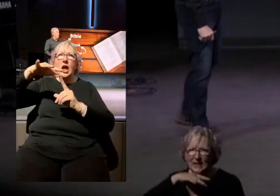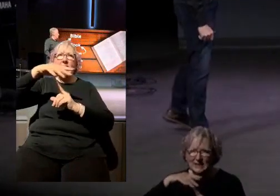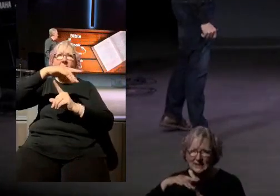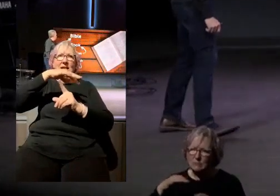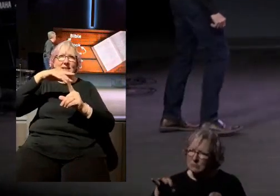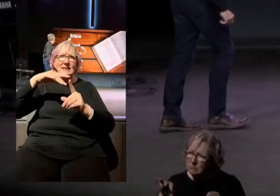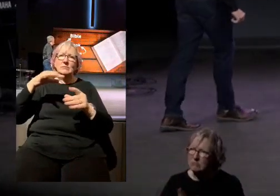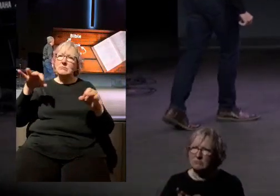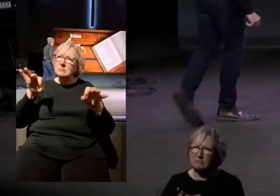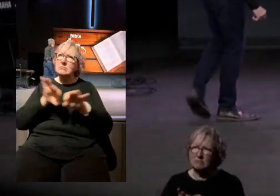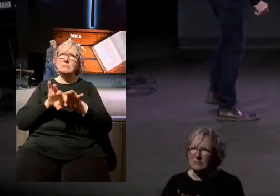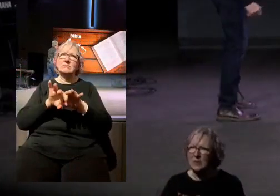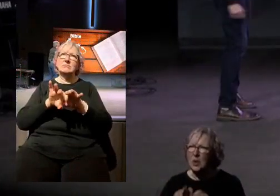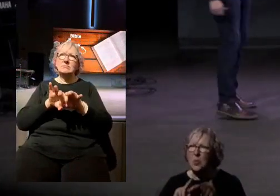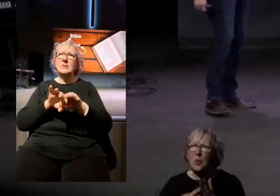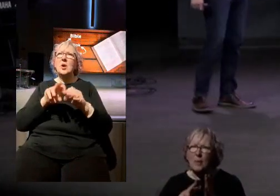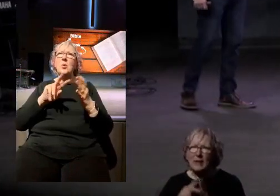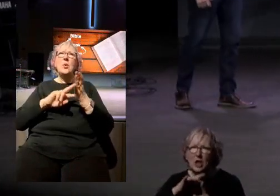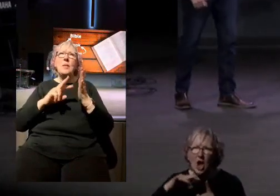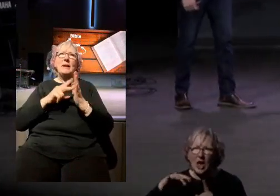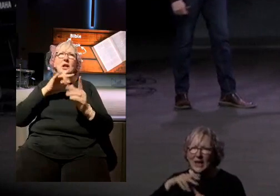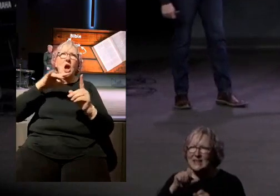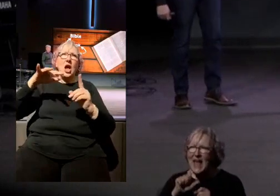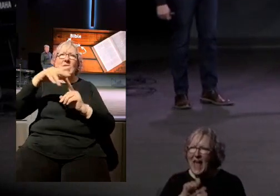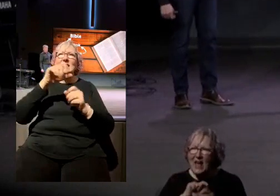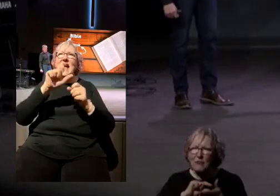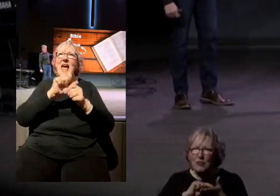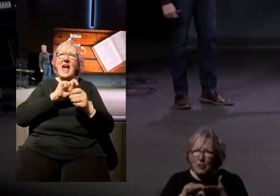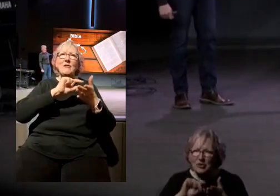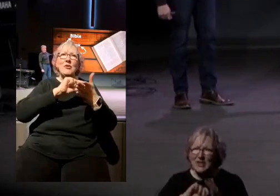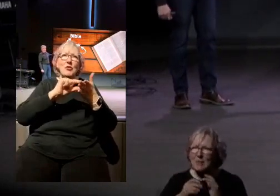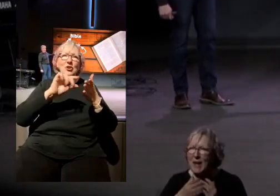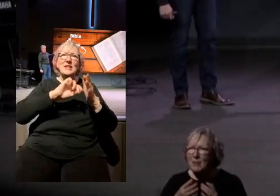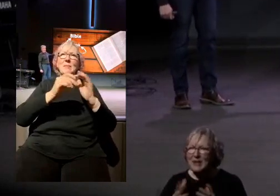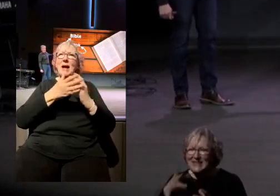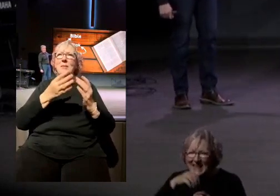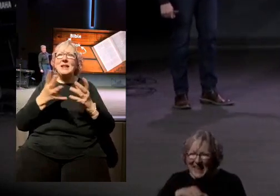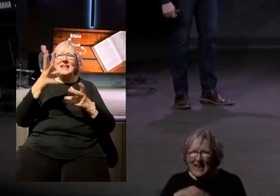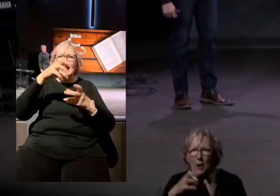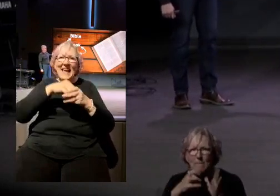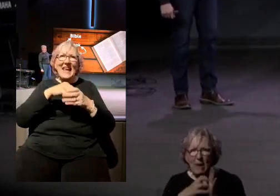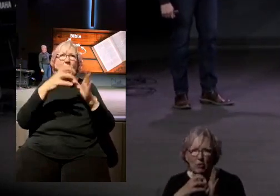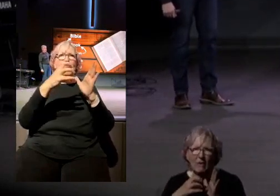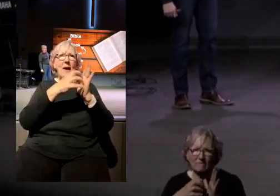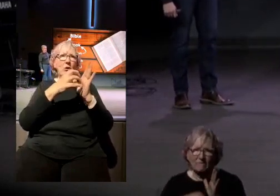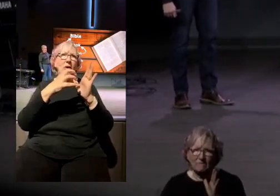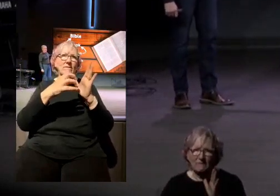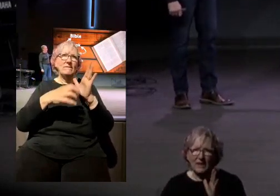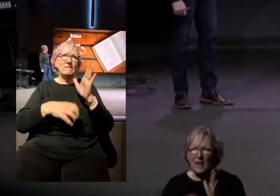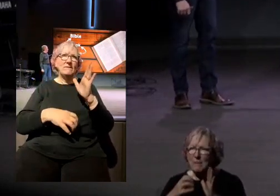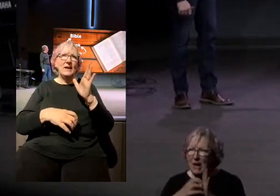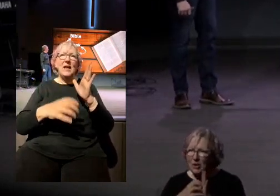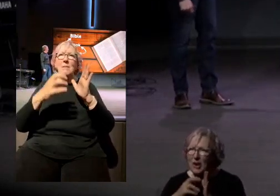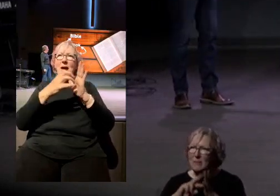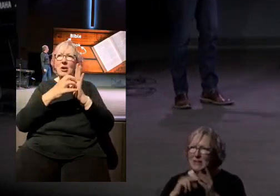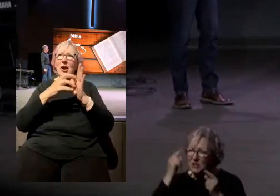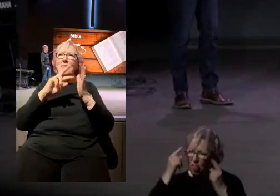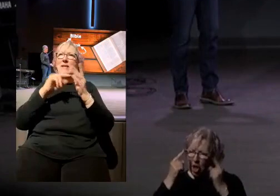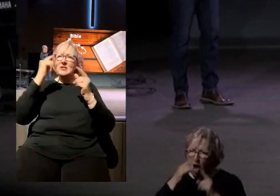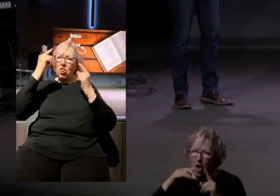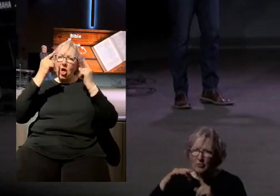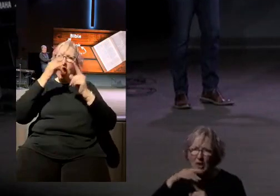mean by context? Every verse in the Bible is part of a paragraph, which is a thought. But every paragraph